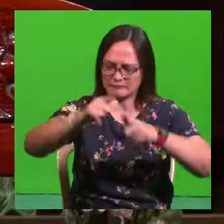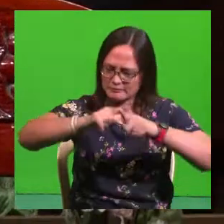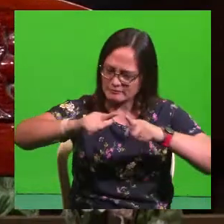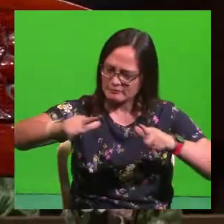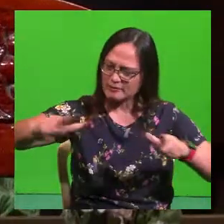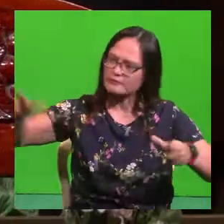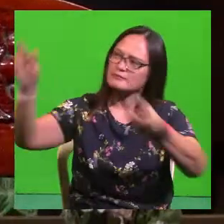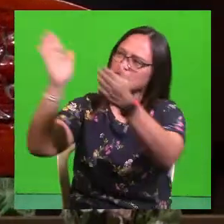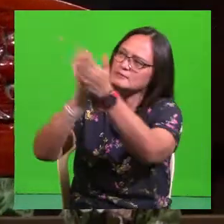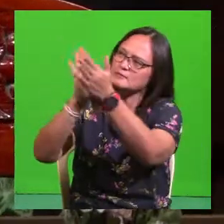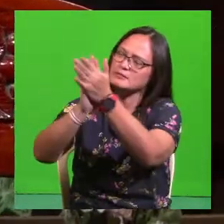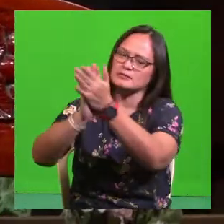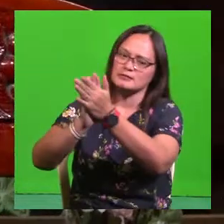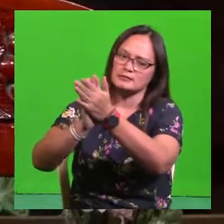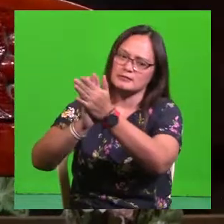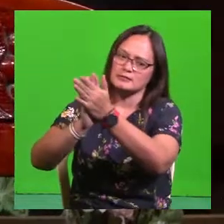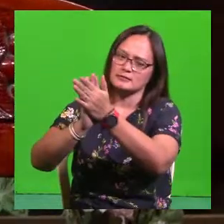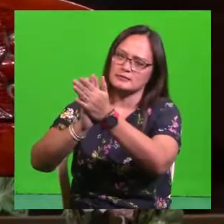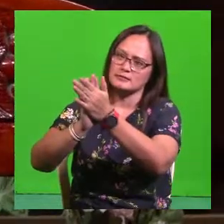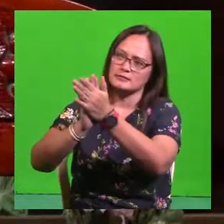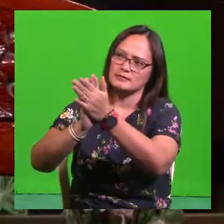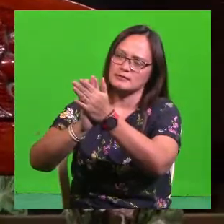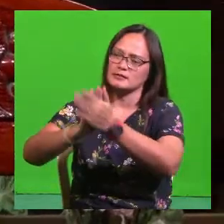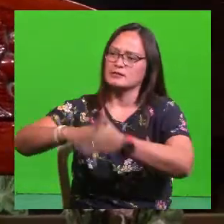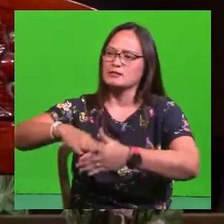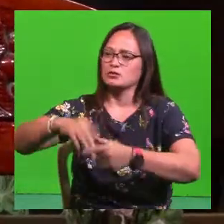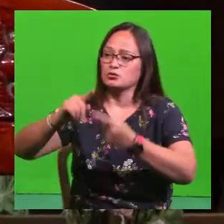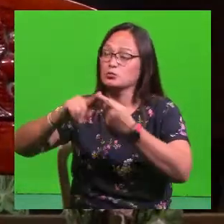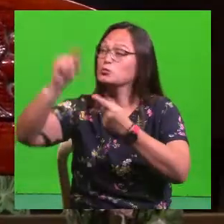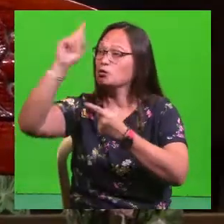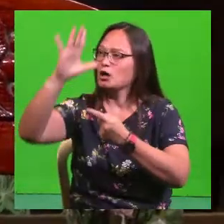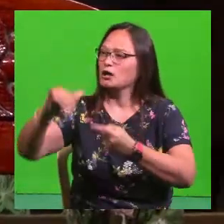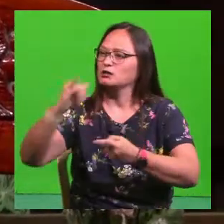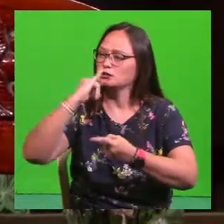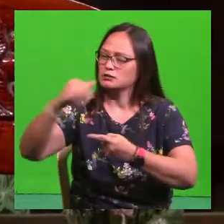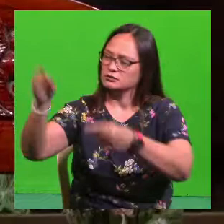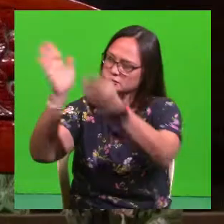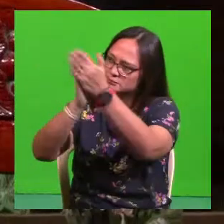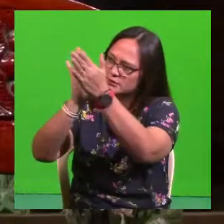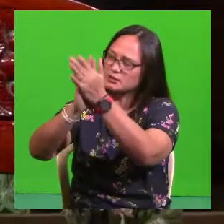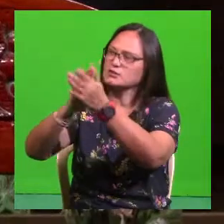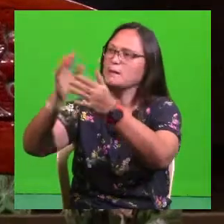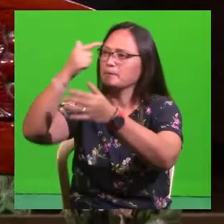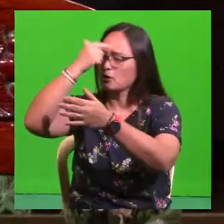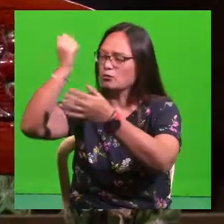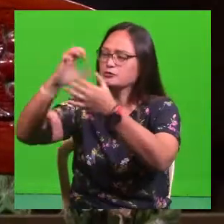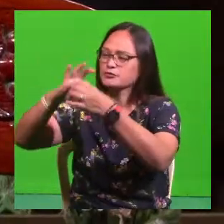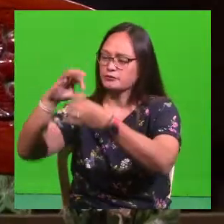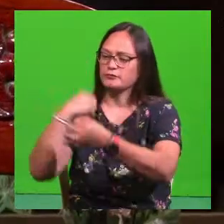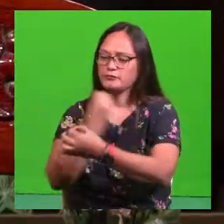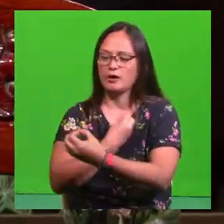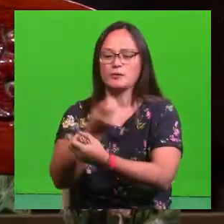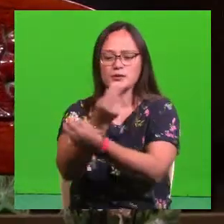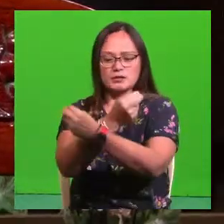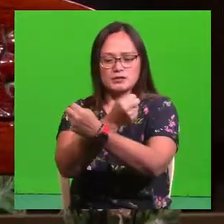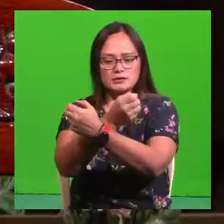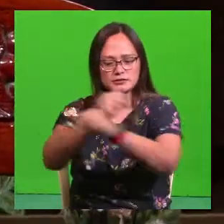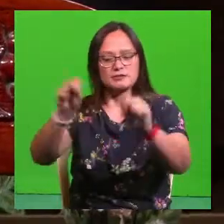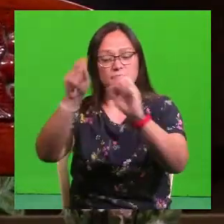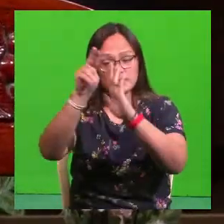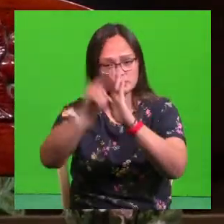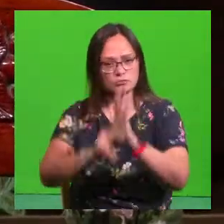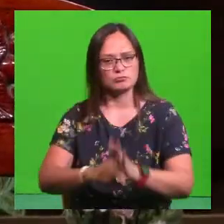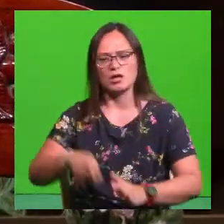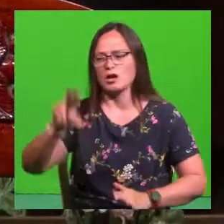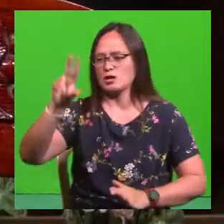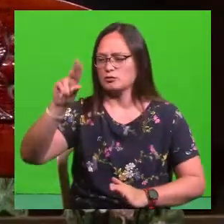dahil sa ating kaligtasan. Wala nang ibang makaliligtas sa atin kundi si Kristo lamang. At yan